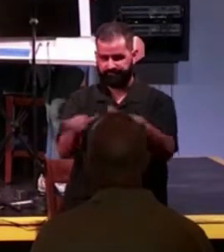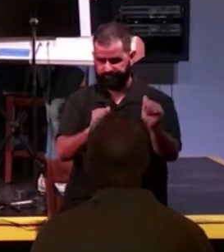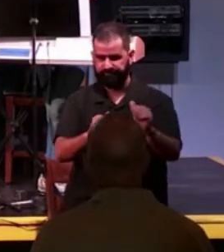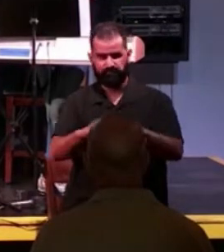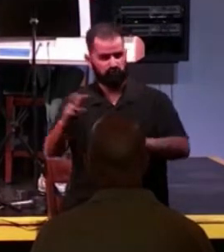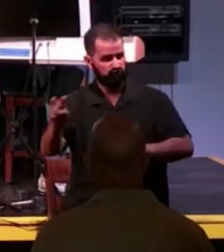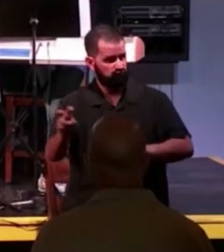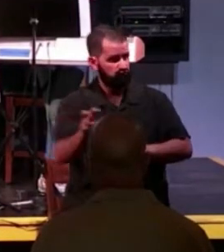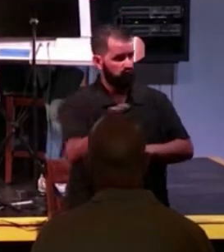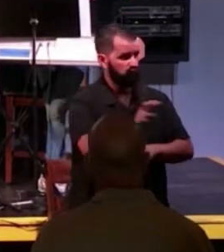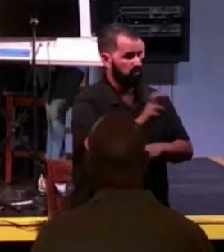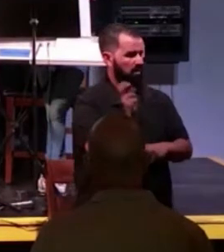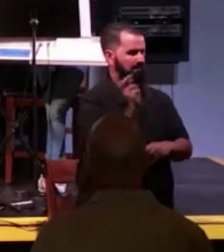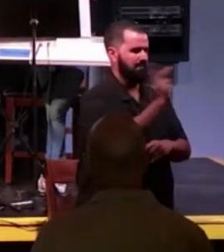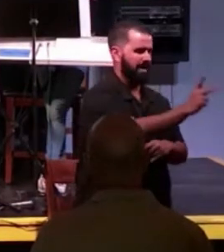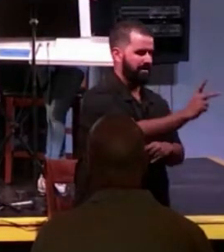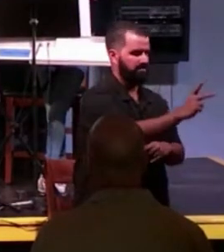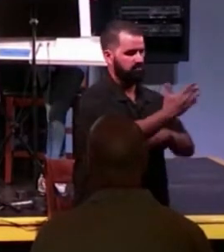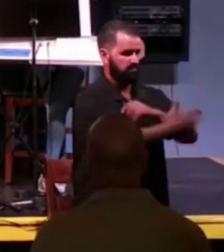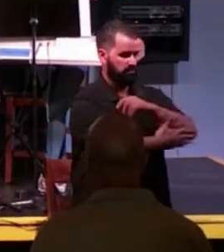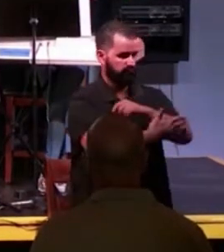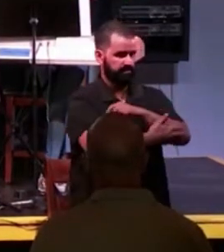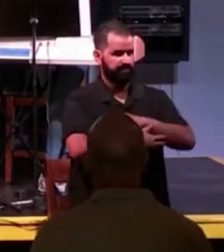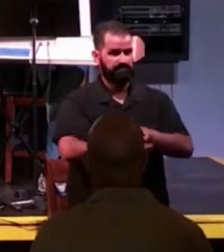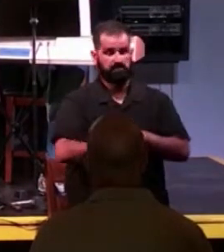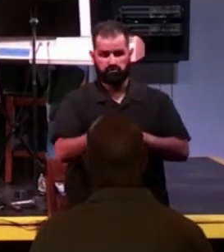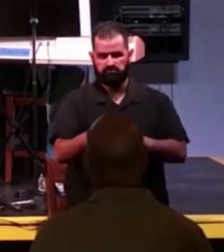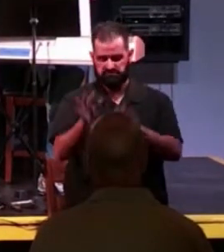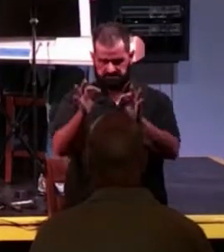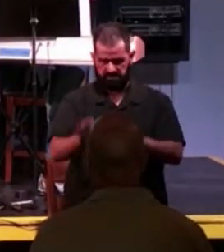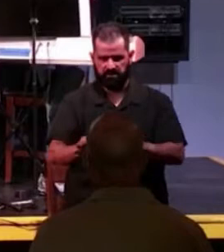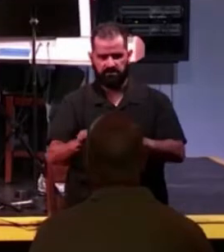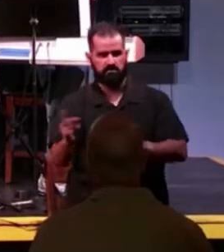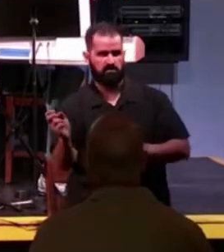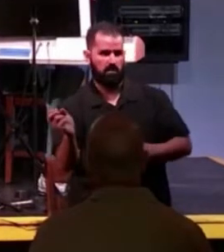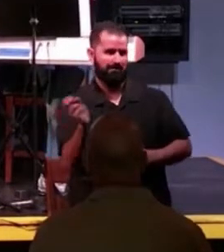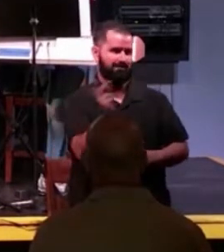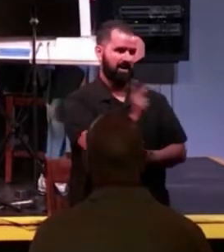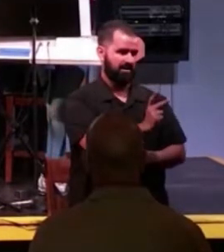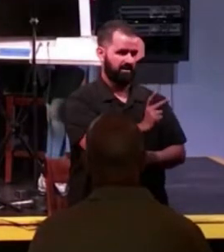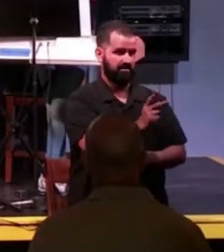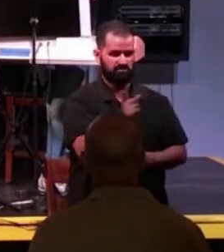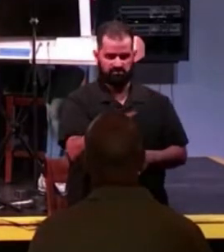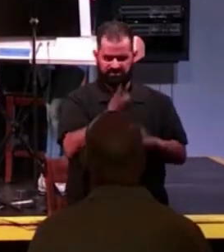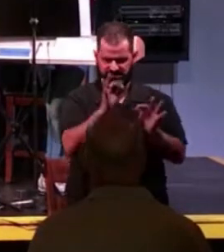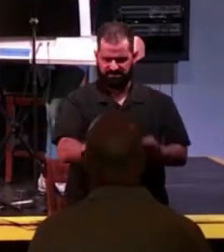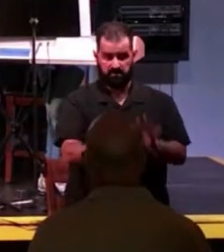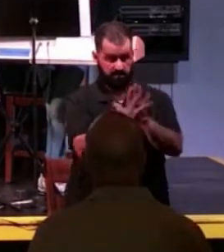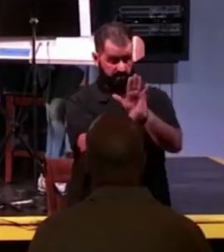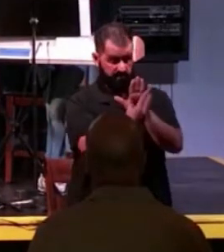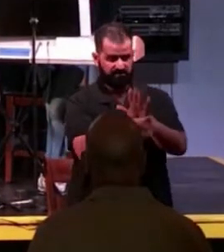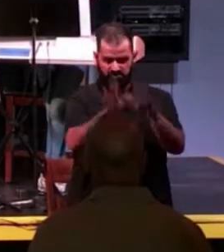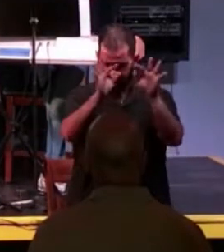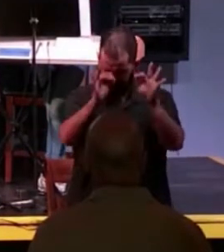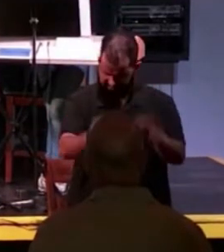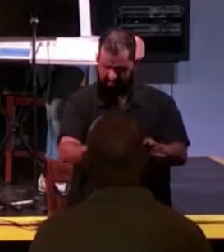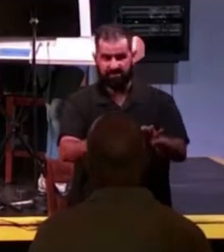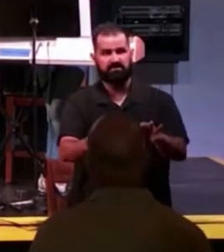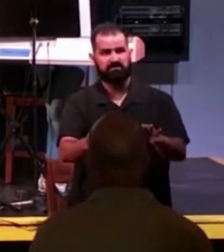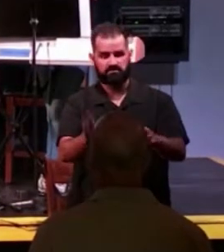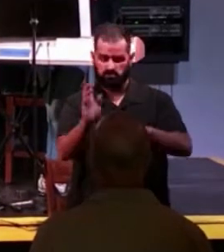to the road. Notice this, she set out. She set out. Come on, say that with me. She set